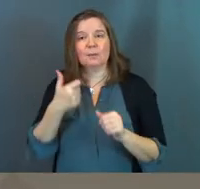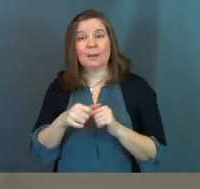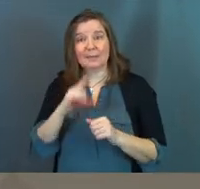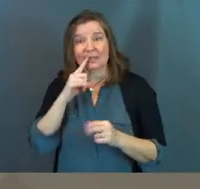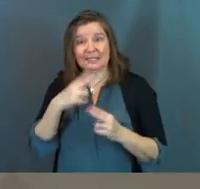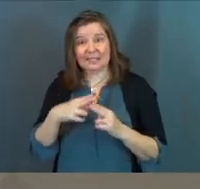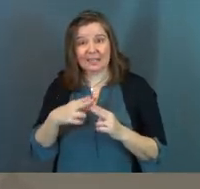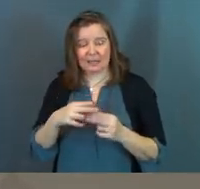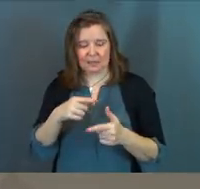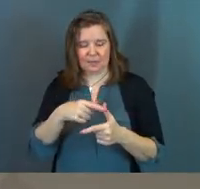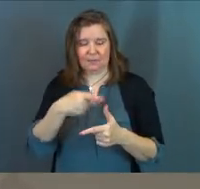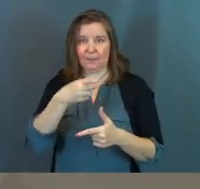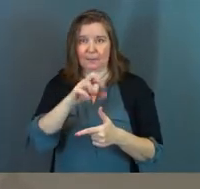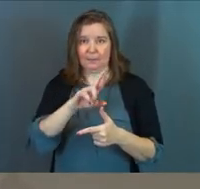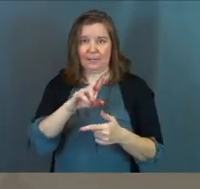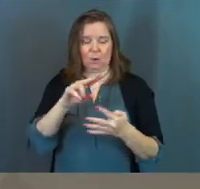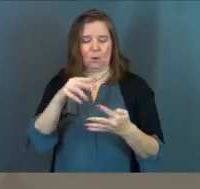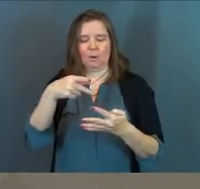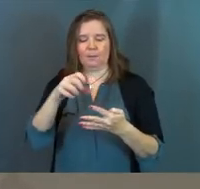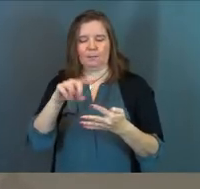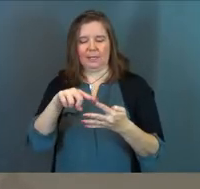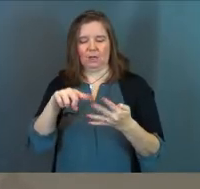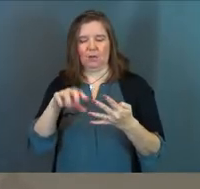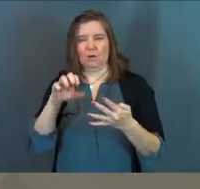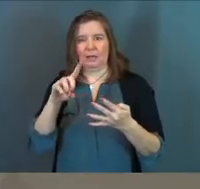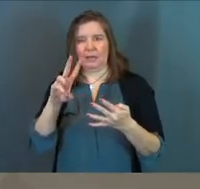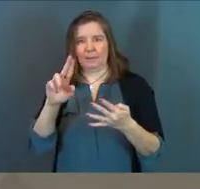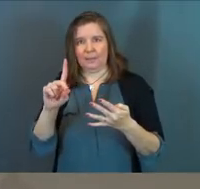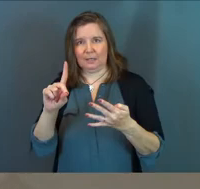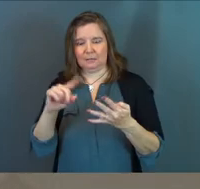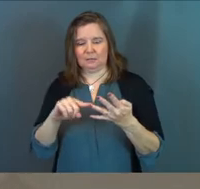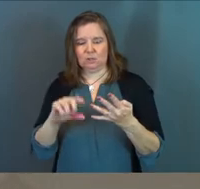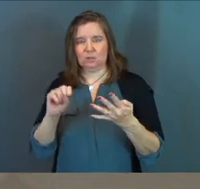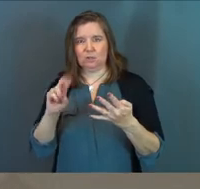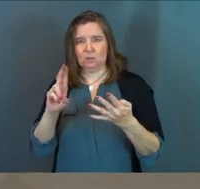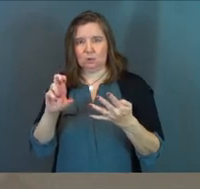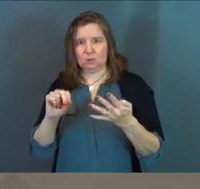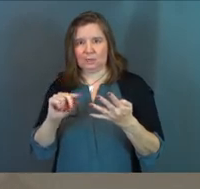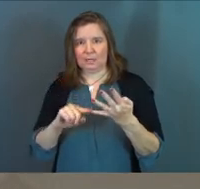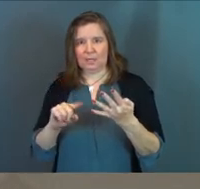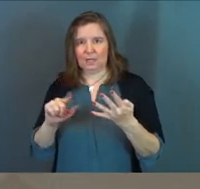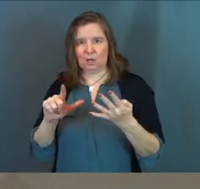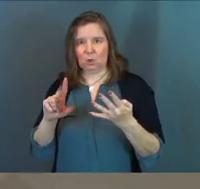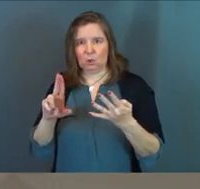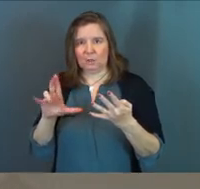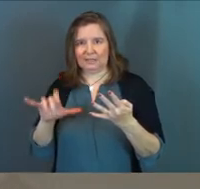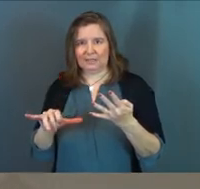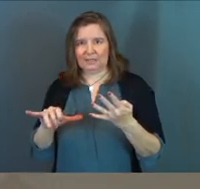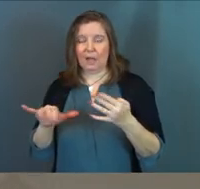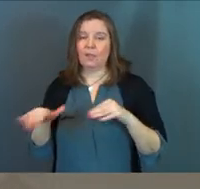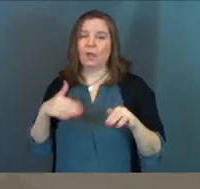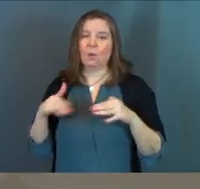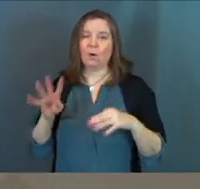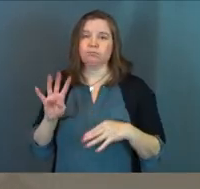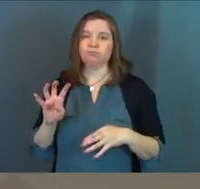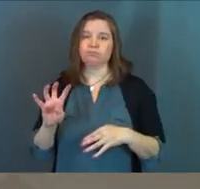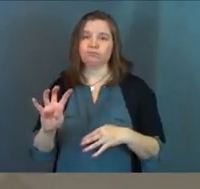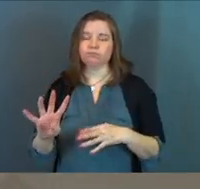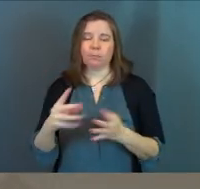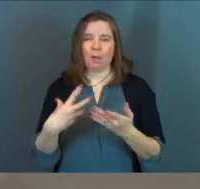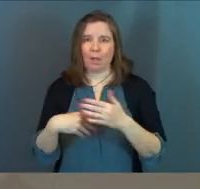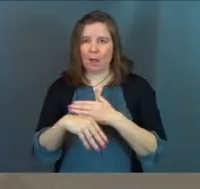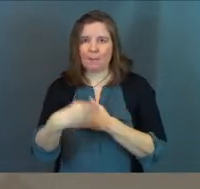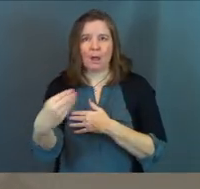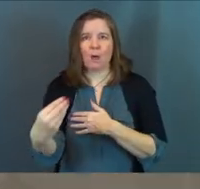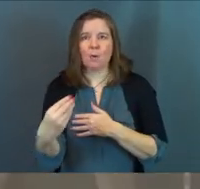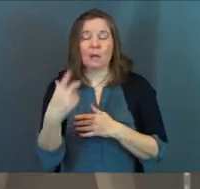the kids' names? So you had Peter, and you had Edmund, and you had Susan, and you had Lucy. Can you see them? And they go walking through the wardrobe, and they come out,